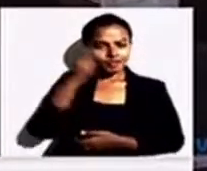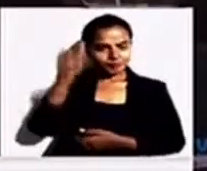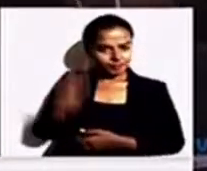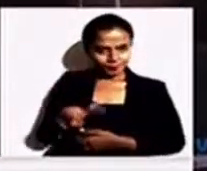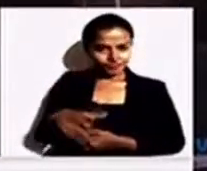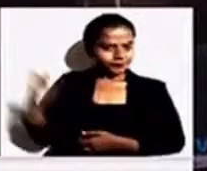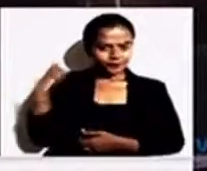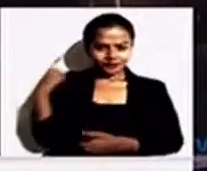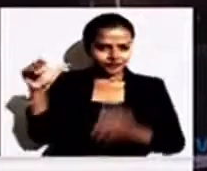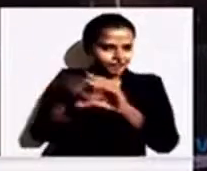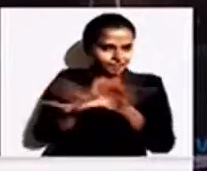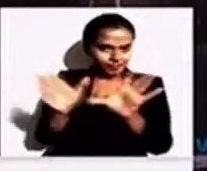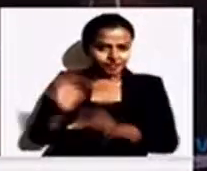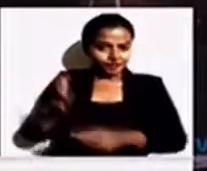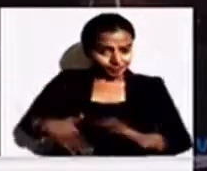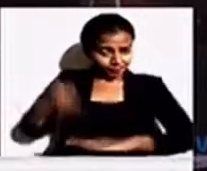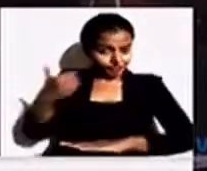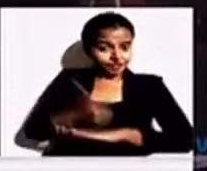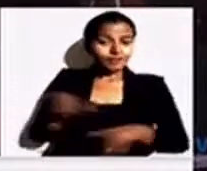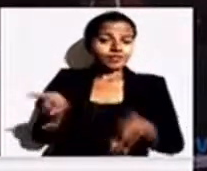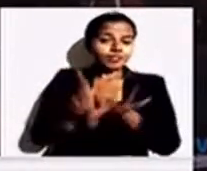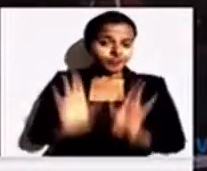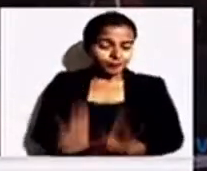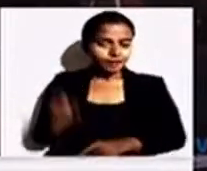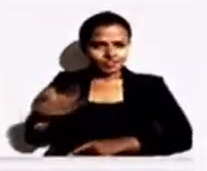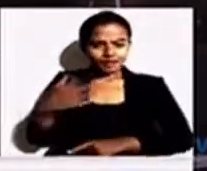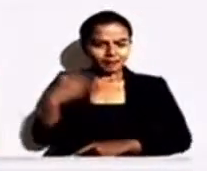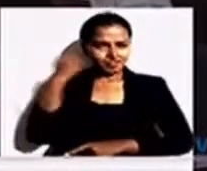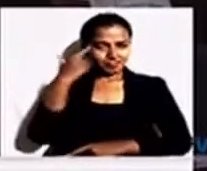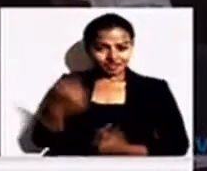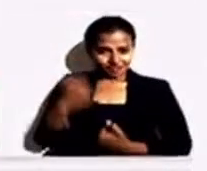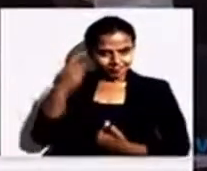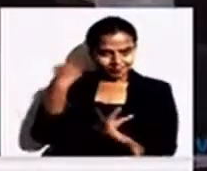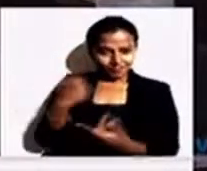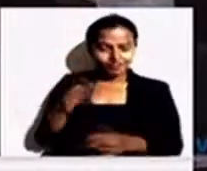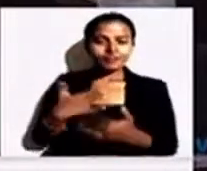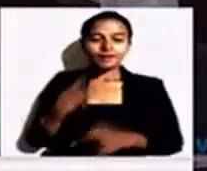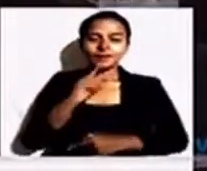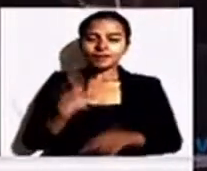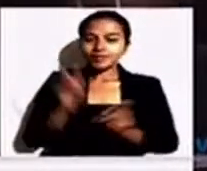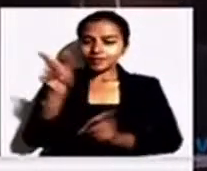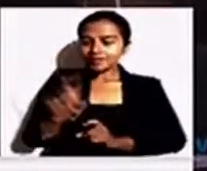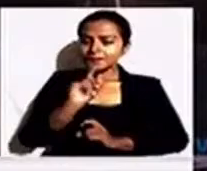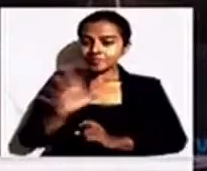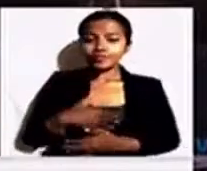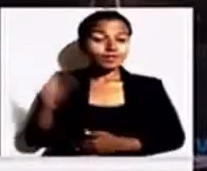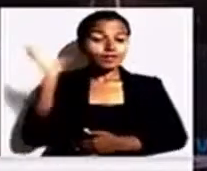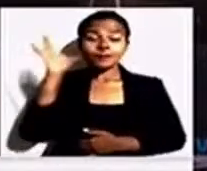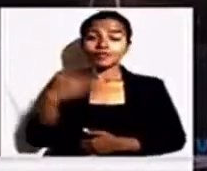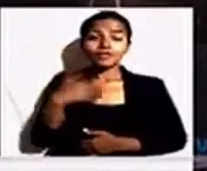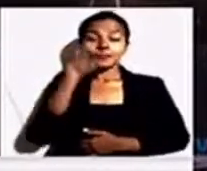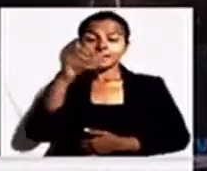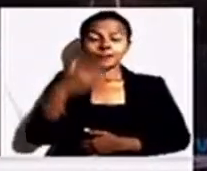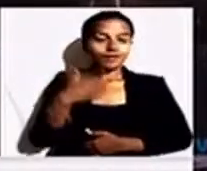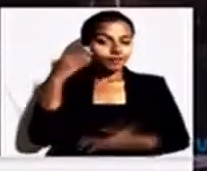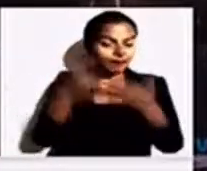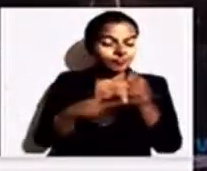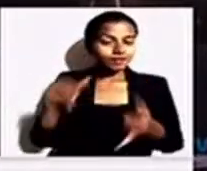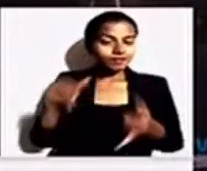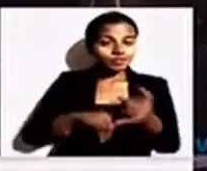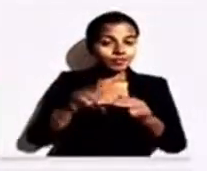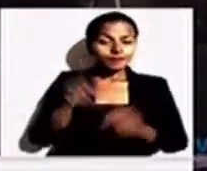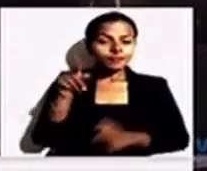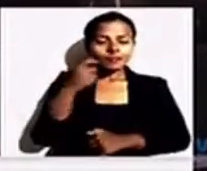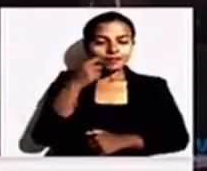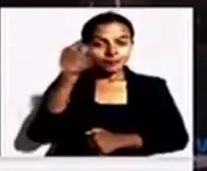commander. Otherwise he would have known about me. I wish to tell this person to inquire about Sarath Fonseca from those in service including the incumbent